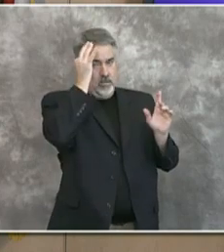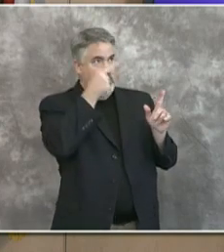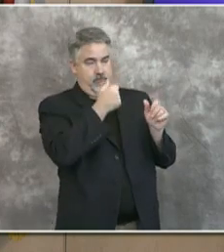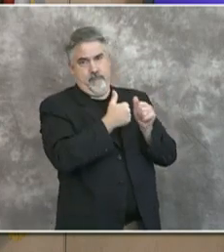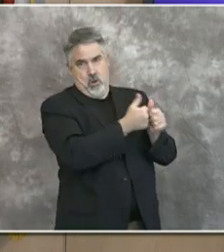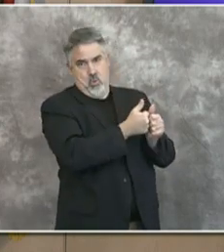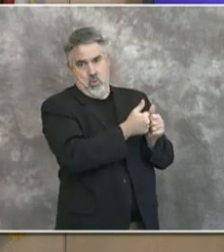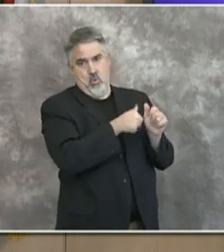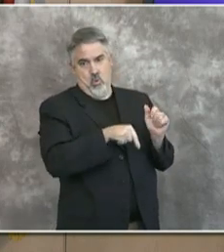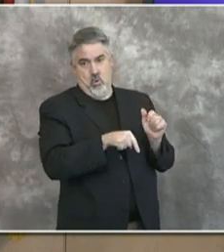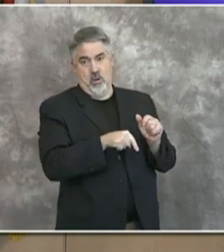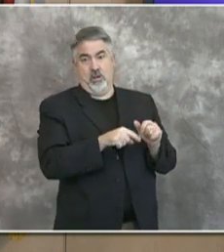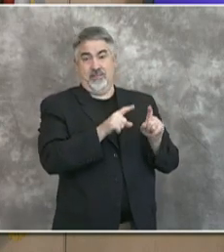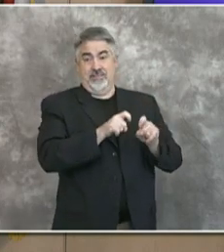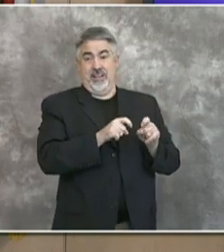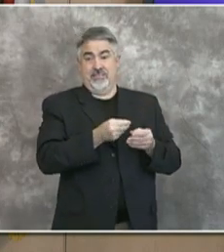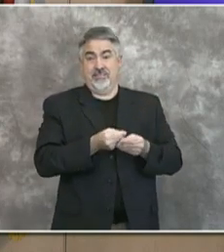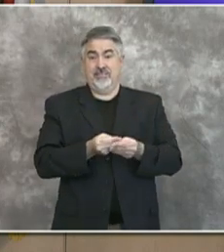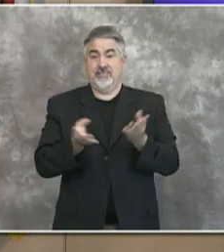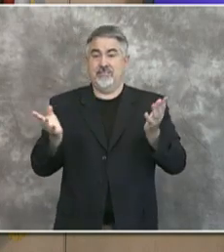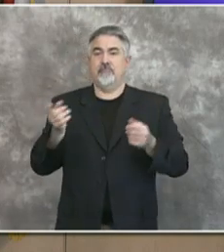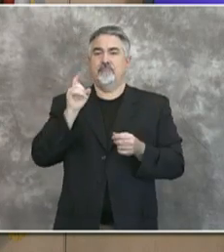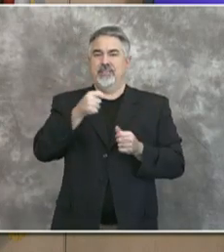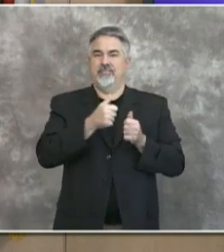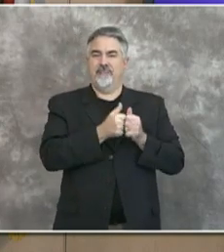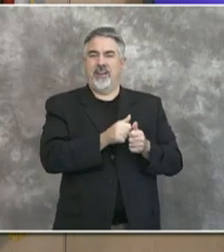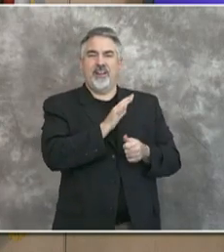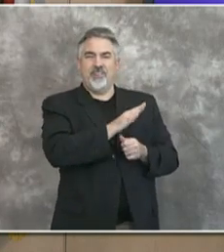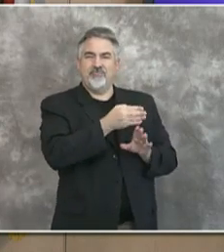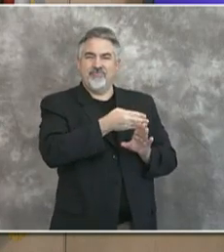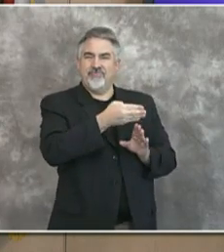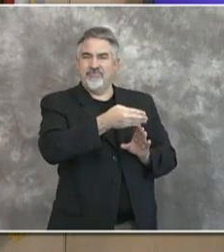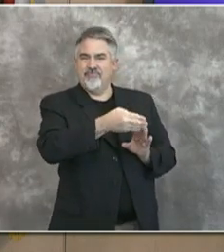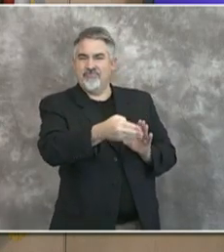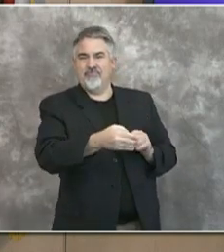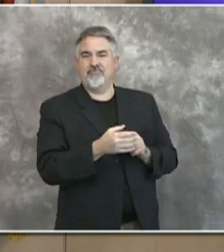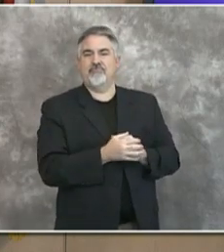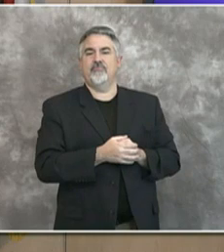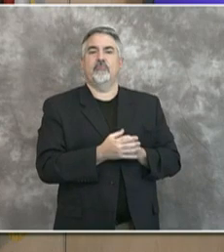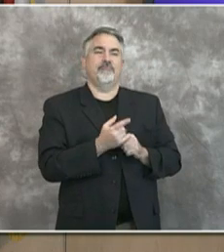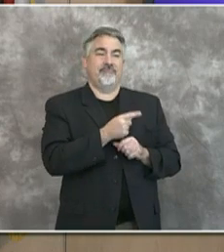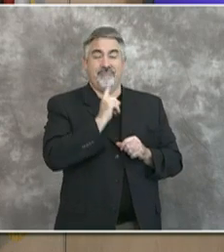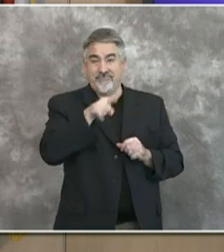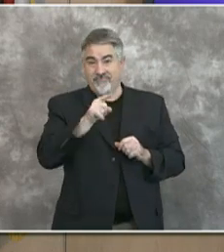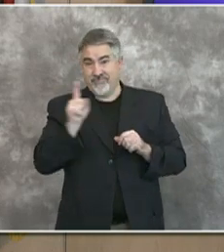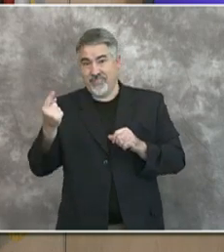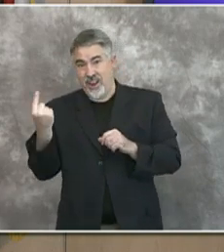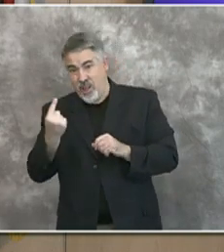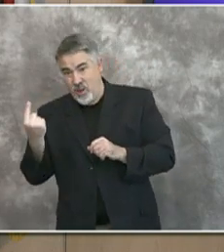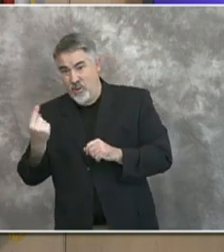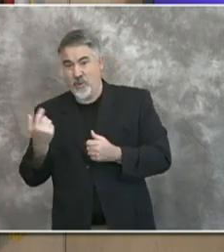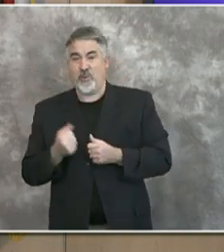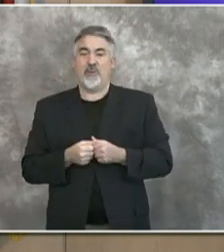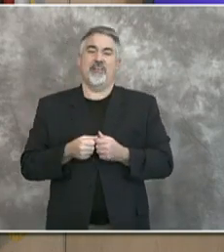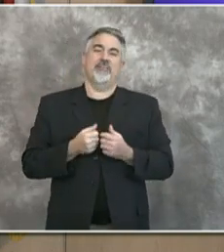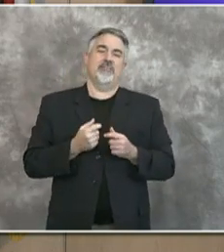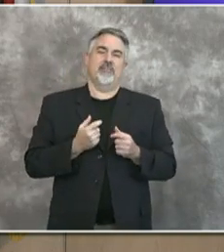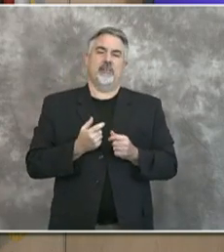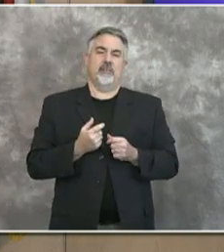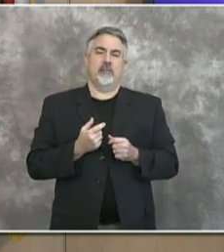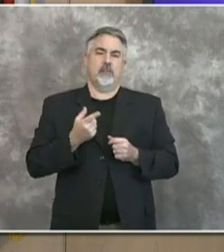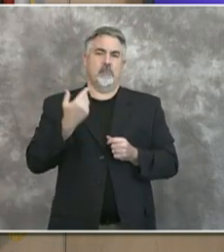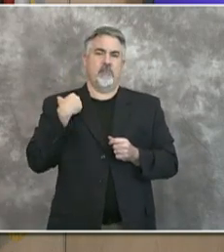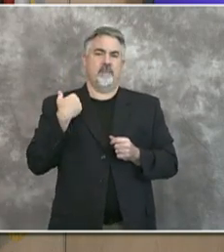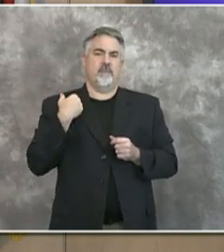of testing, of tracing, and of isolation as a needed component of any easing or reopening.